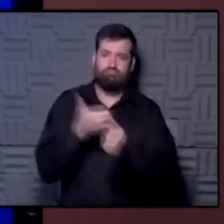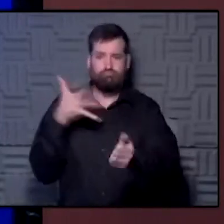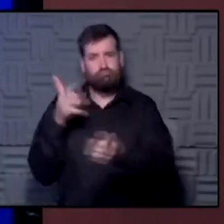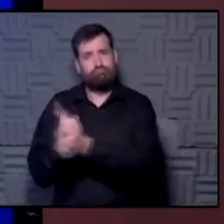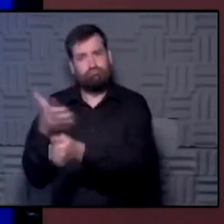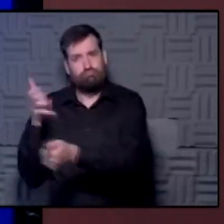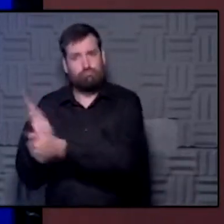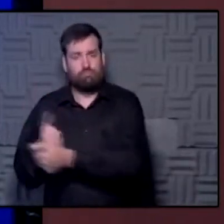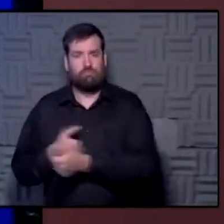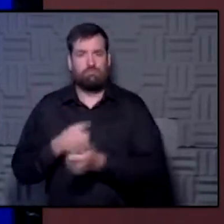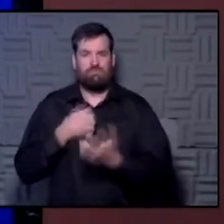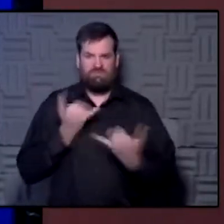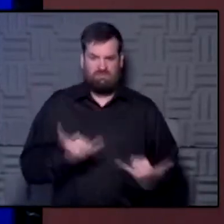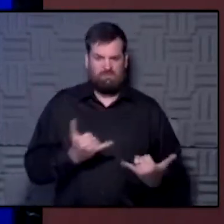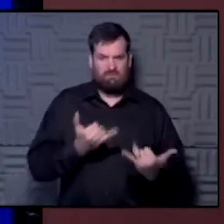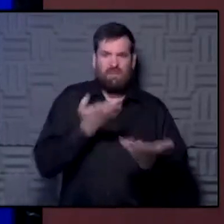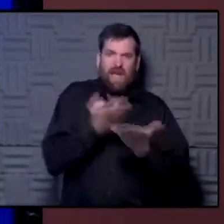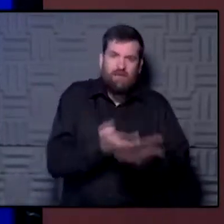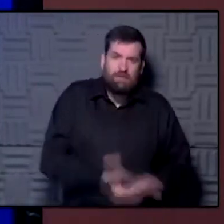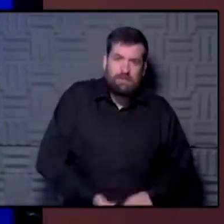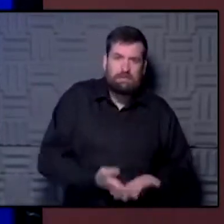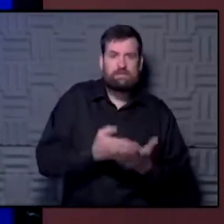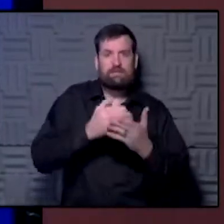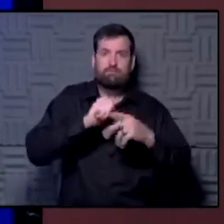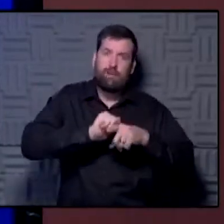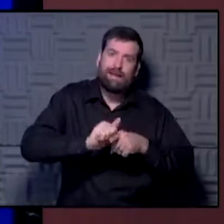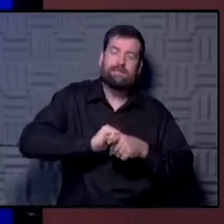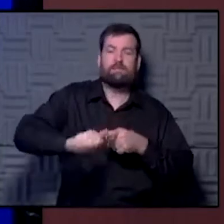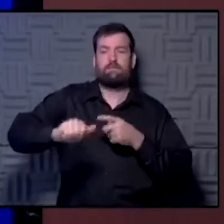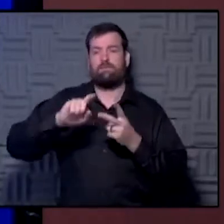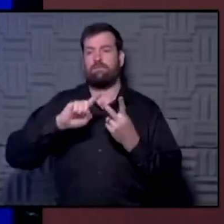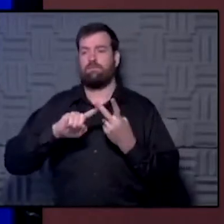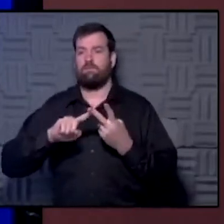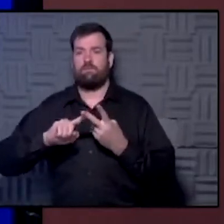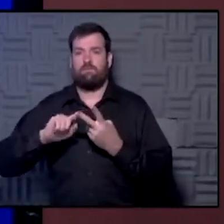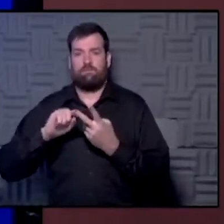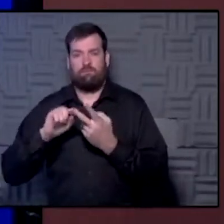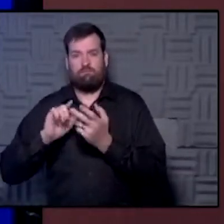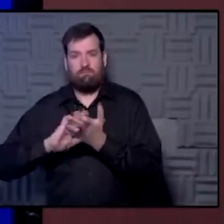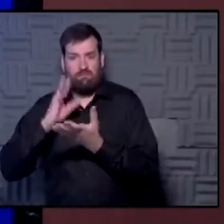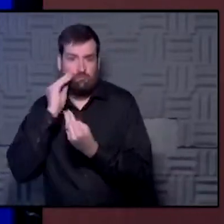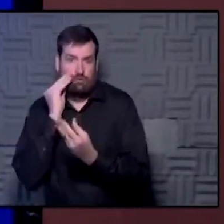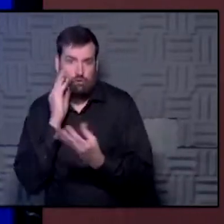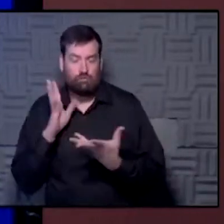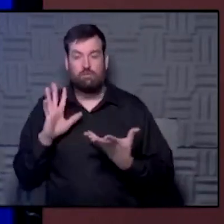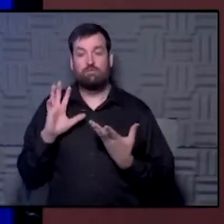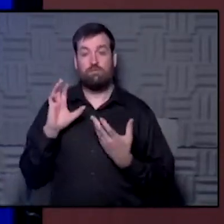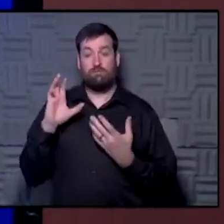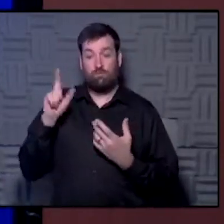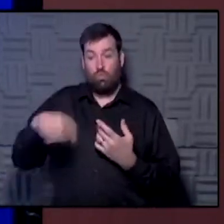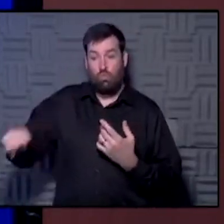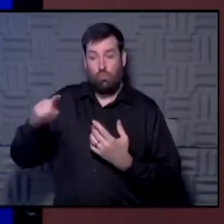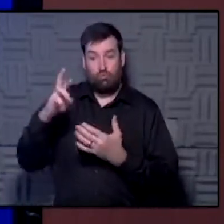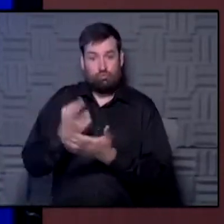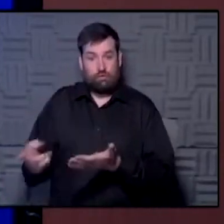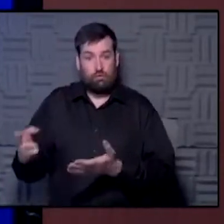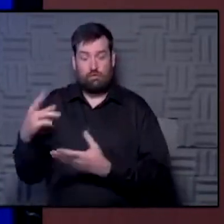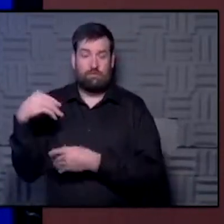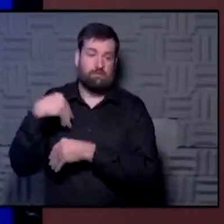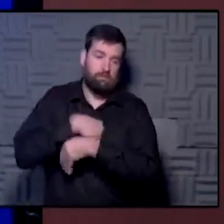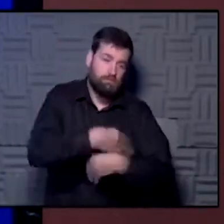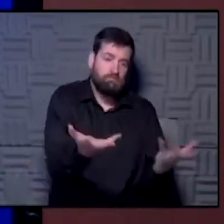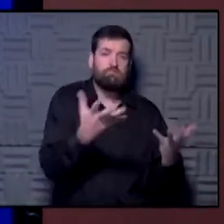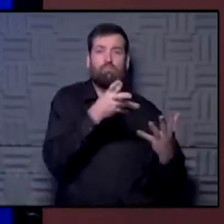latest research and evidence-based practice. And so our goal is to bring those resources out into the rural community